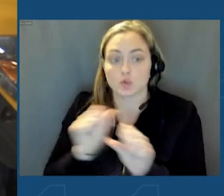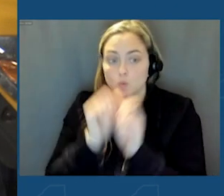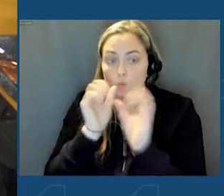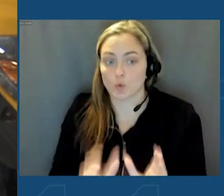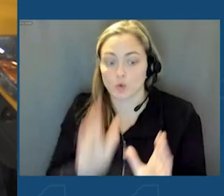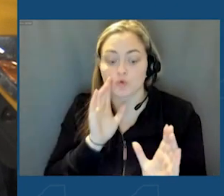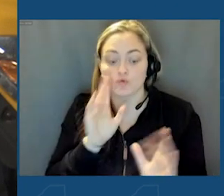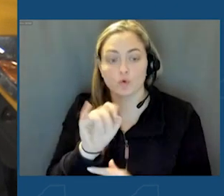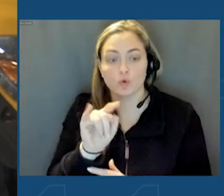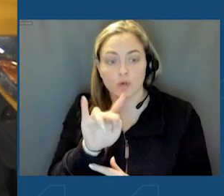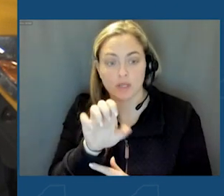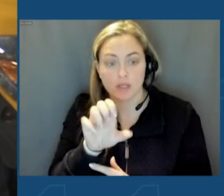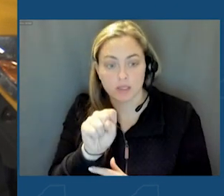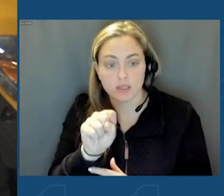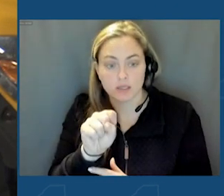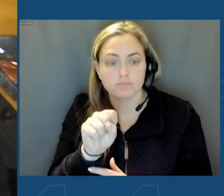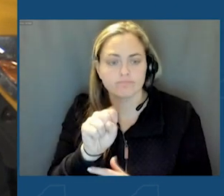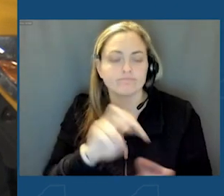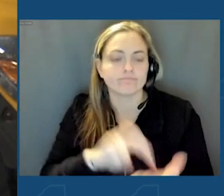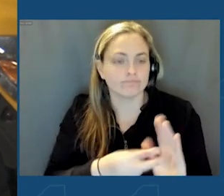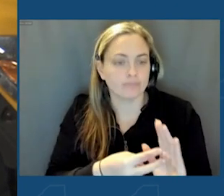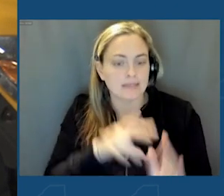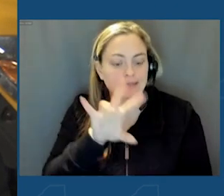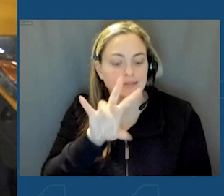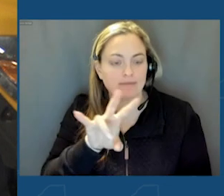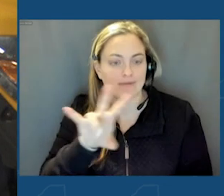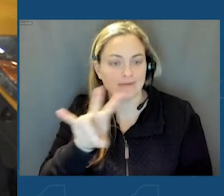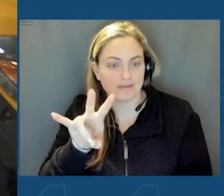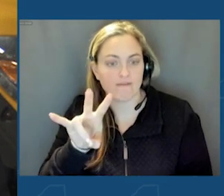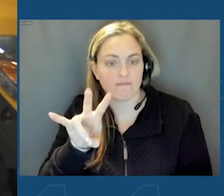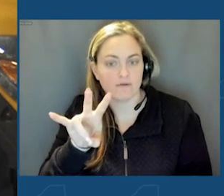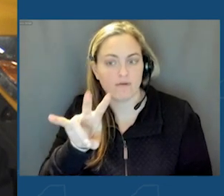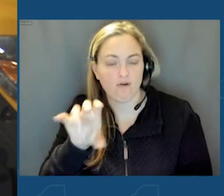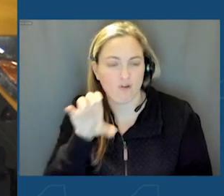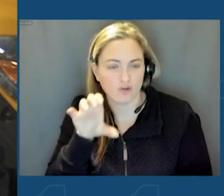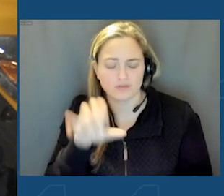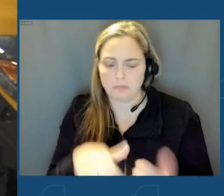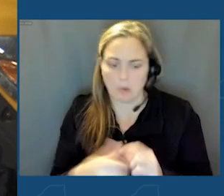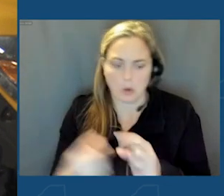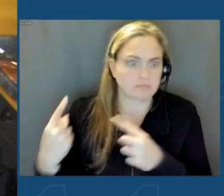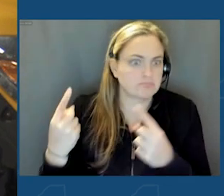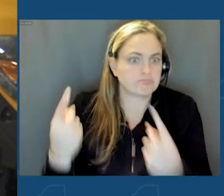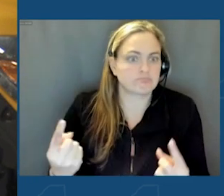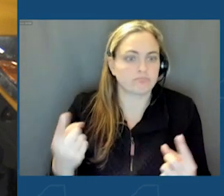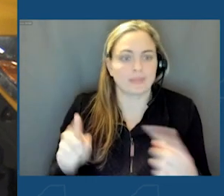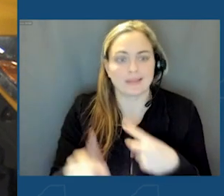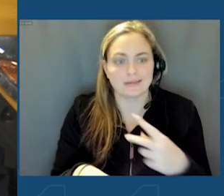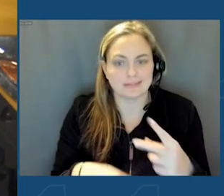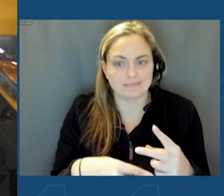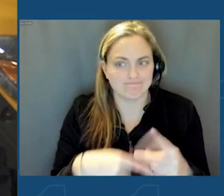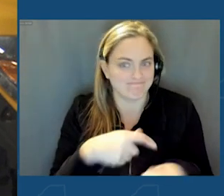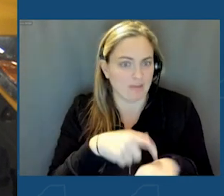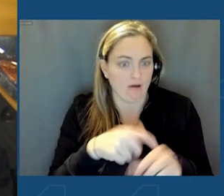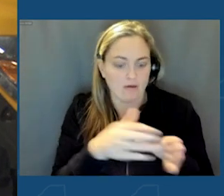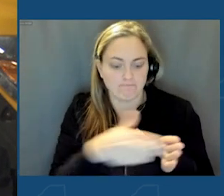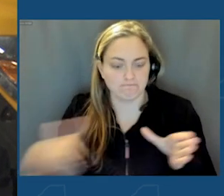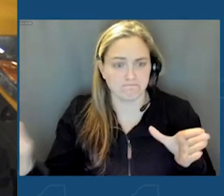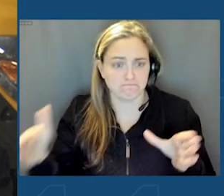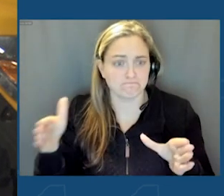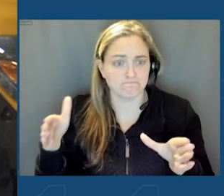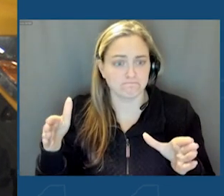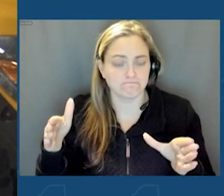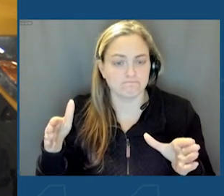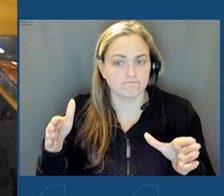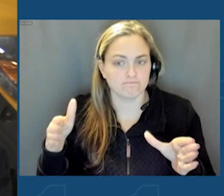utilities that puts us up at 7 700 that's the most we've had during this Administration in advance